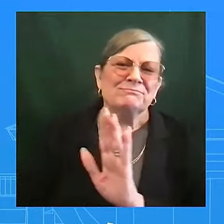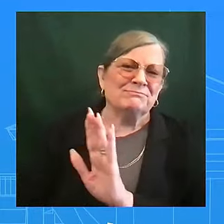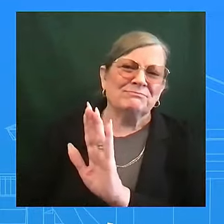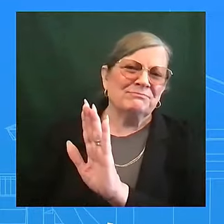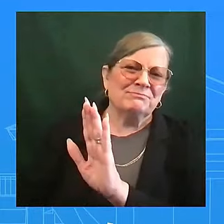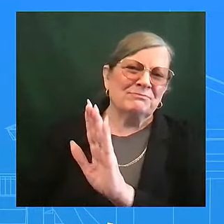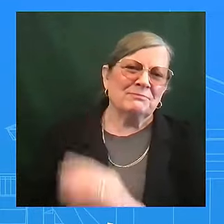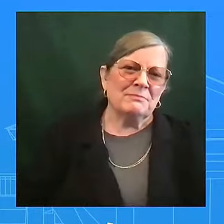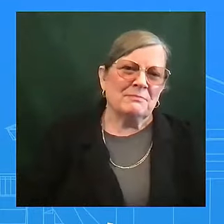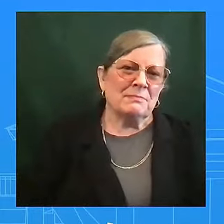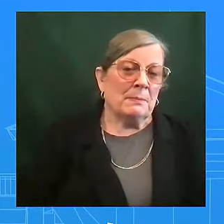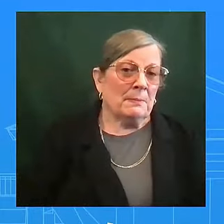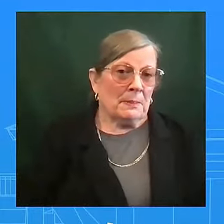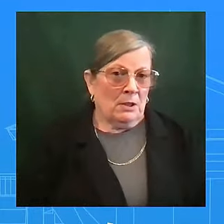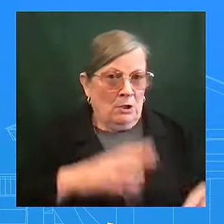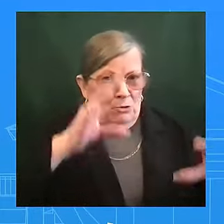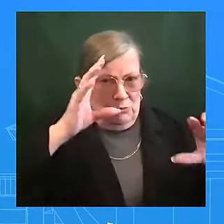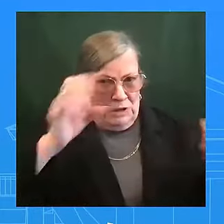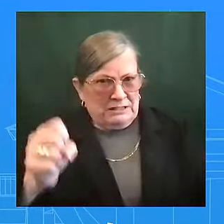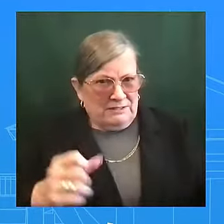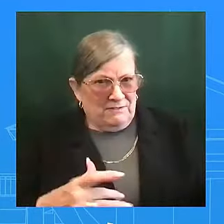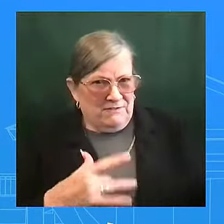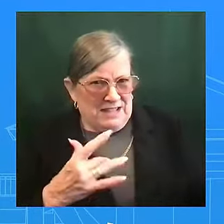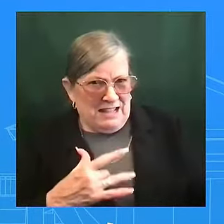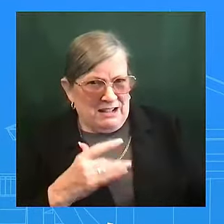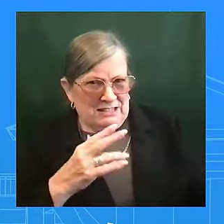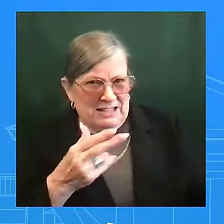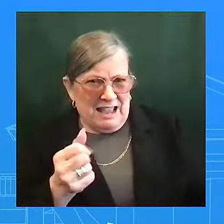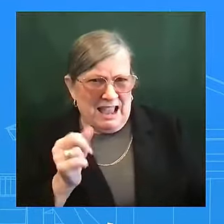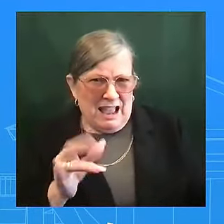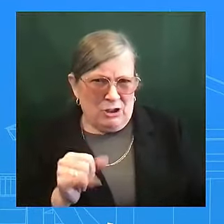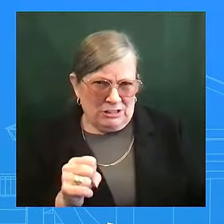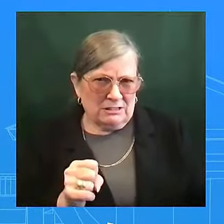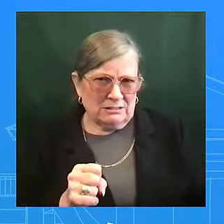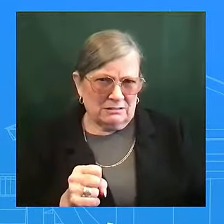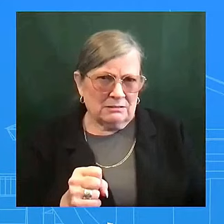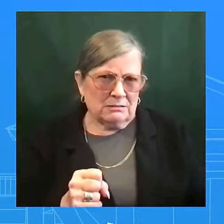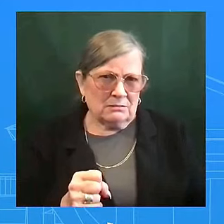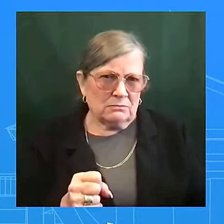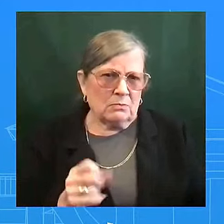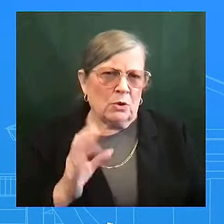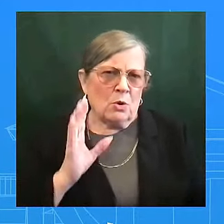a progressive Democrat? Look, the vice president has been